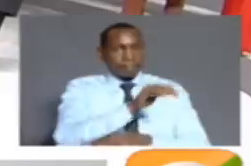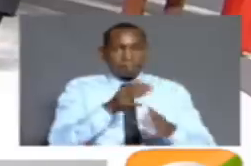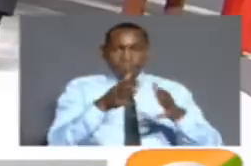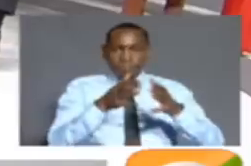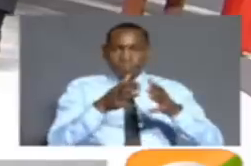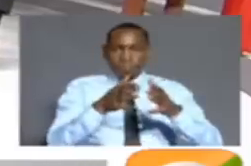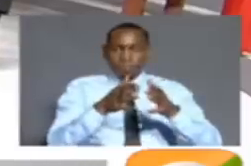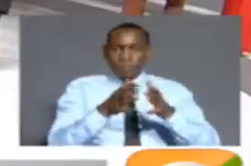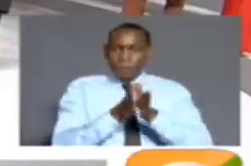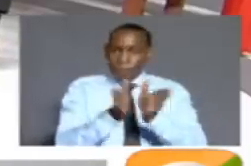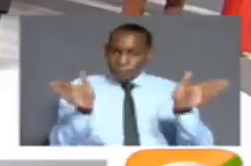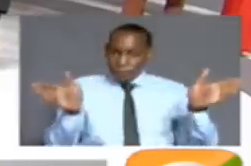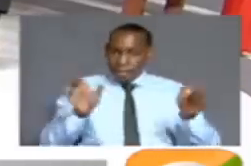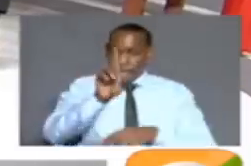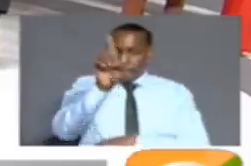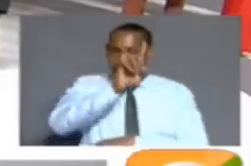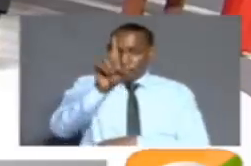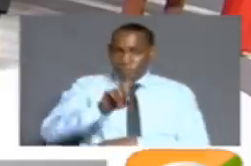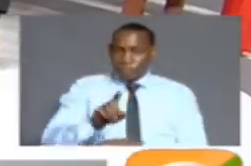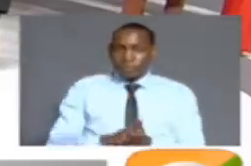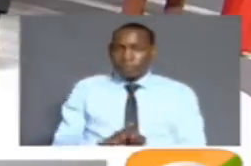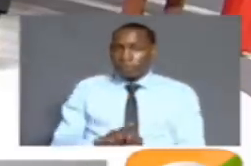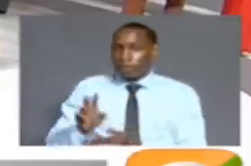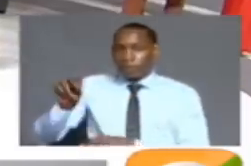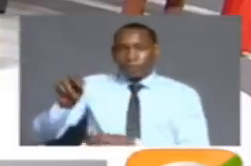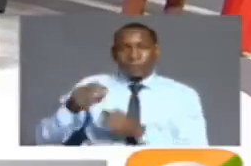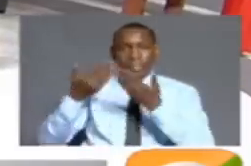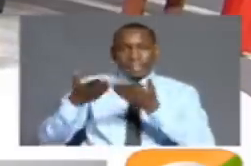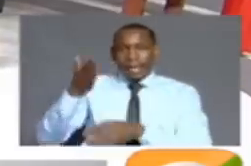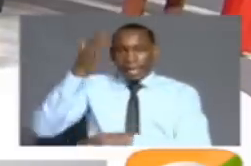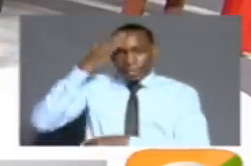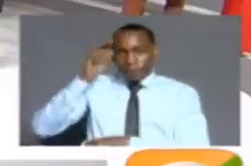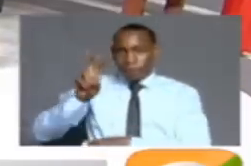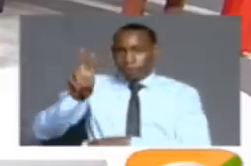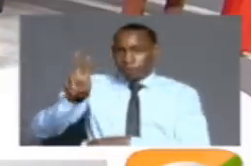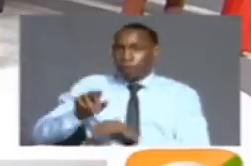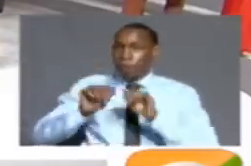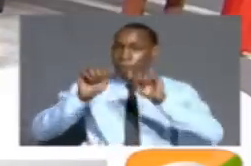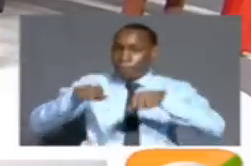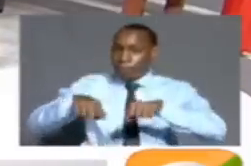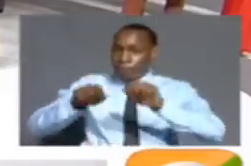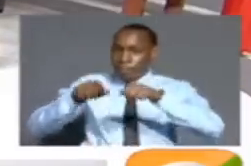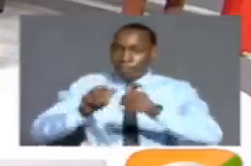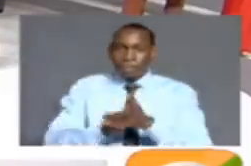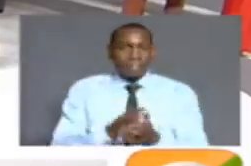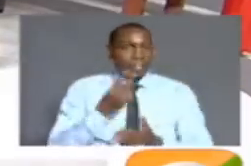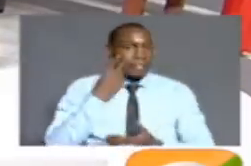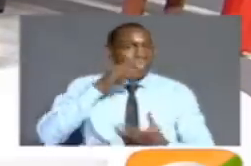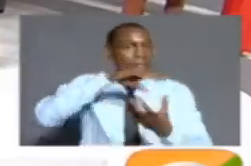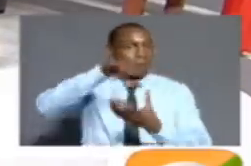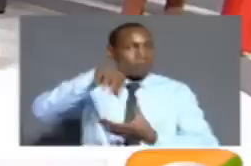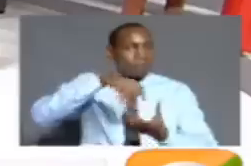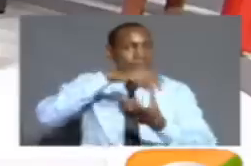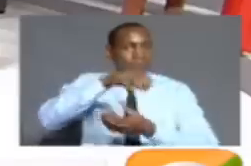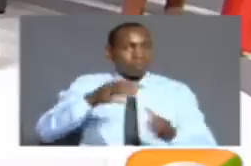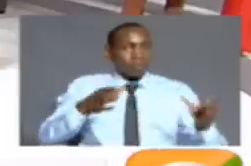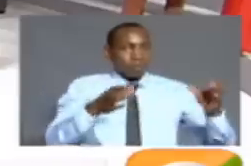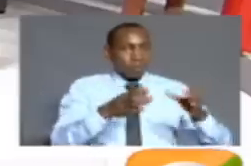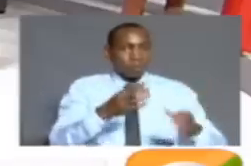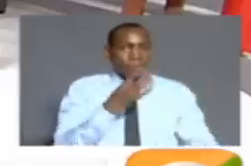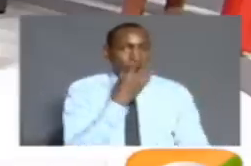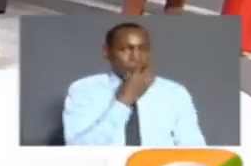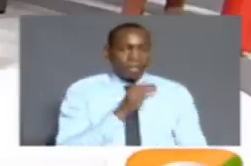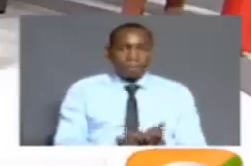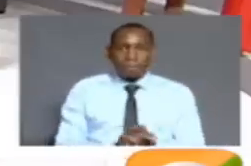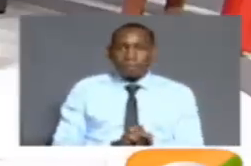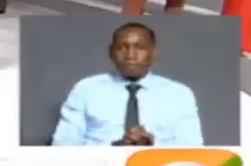broaden your question? Because right now, we know these two are a possibility. But right. Do you see the confusion in their camp? It is, because it is not the confusion. Every day they wake up